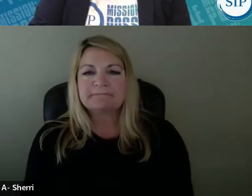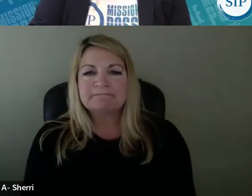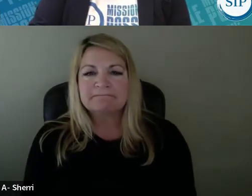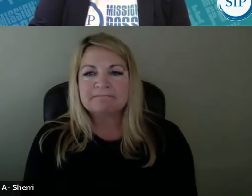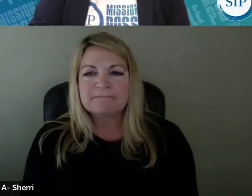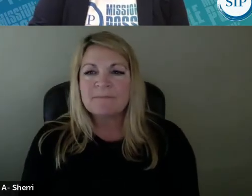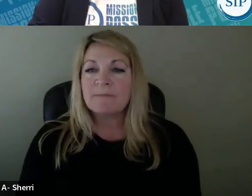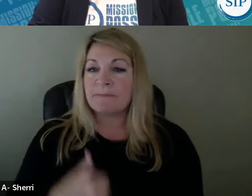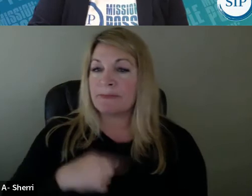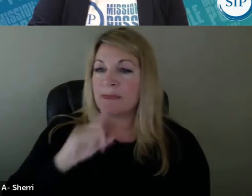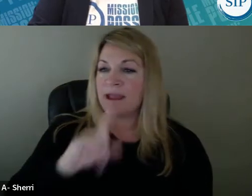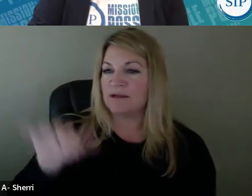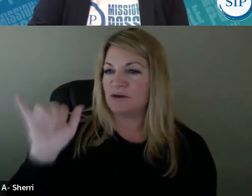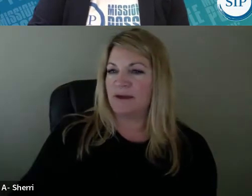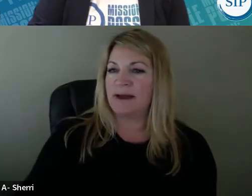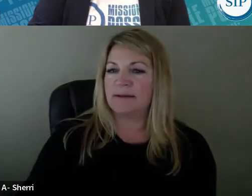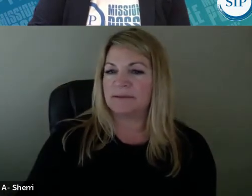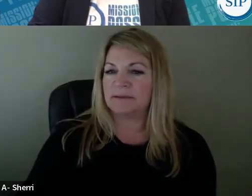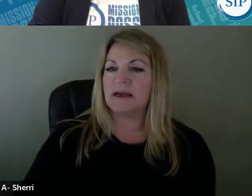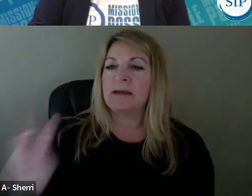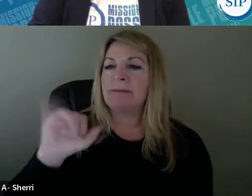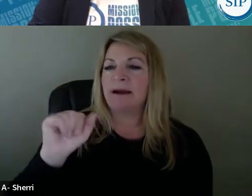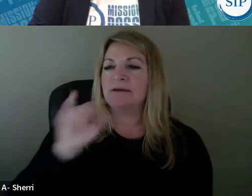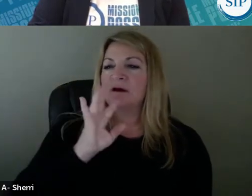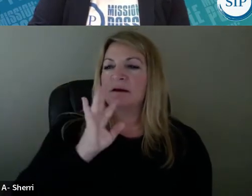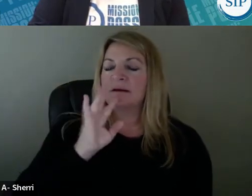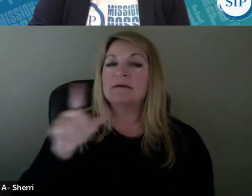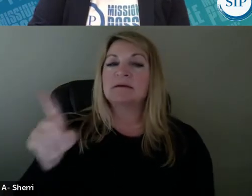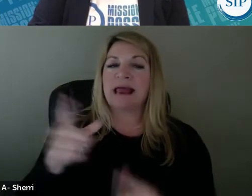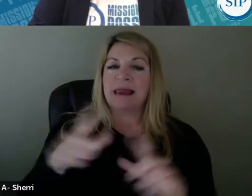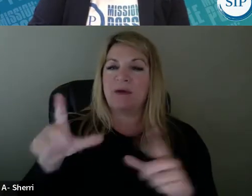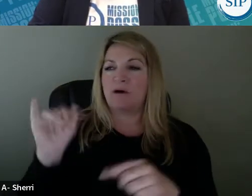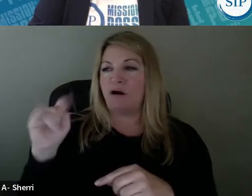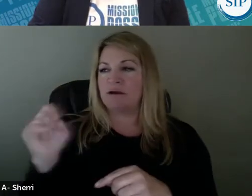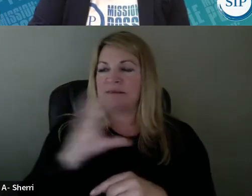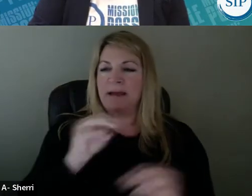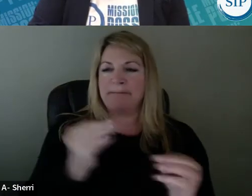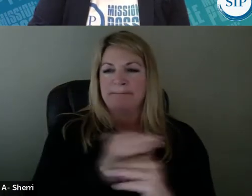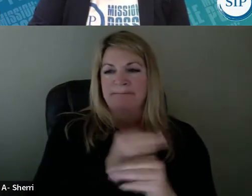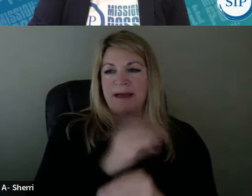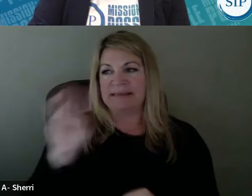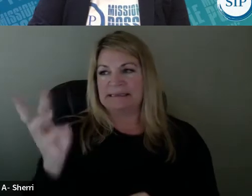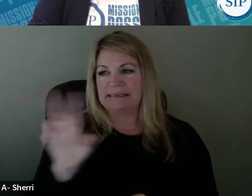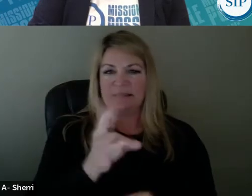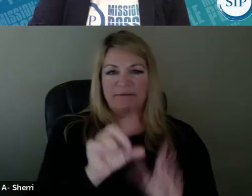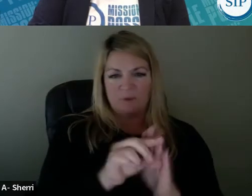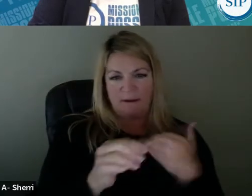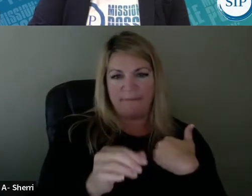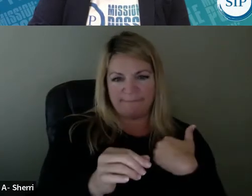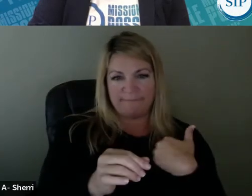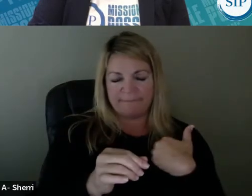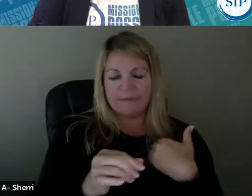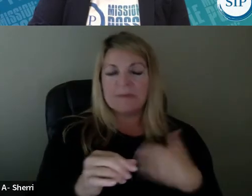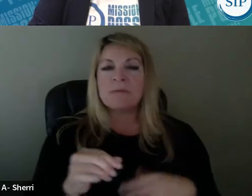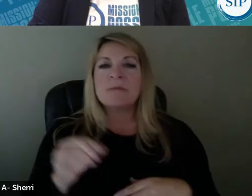I can answer that. So right now we have language arts and math for 6th grade and 7th grade.